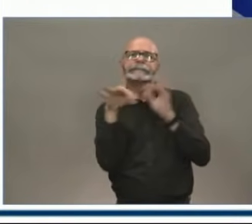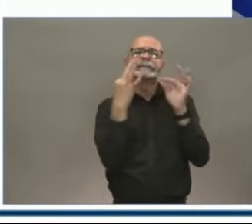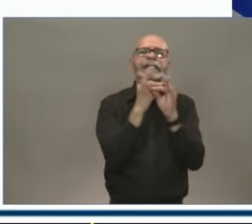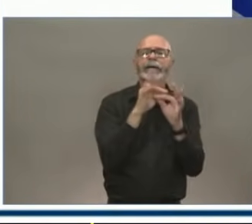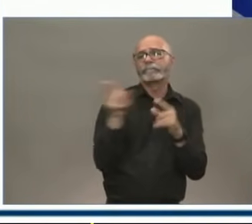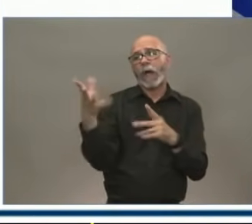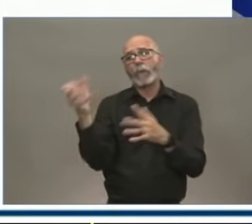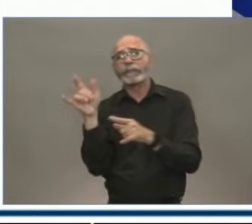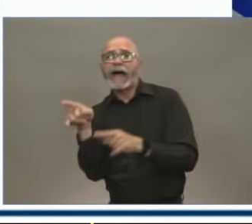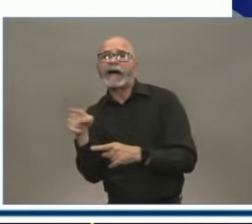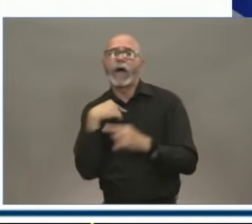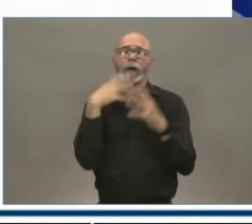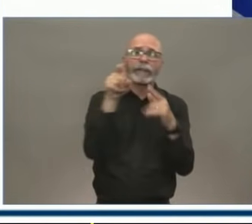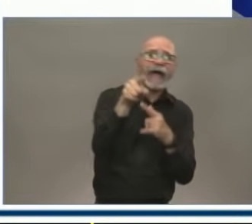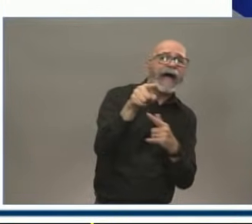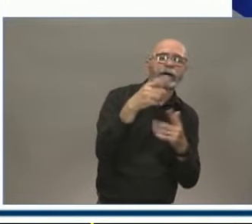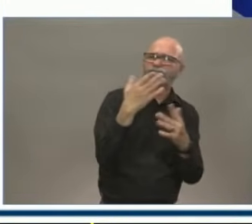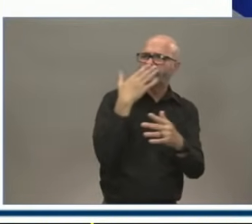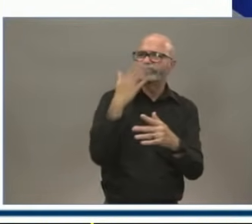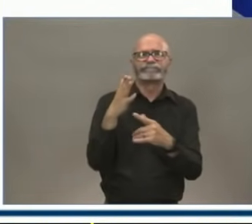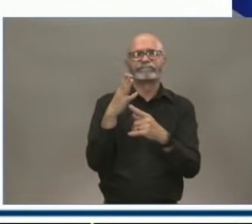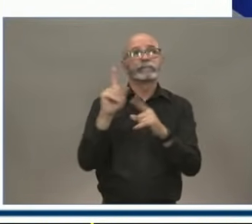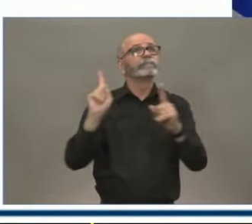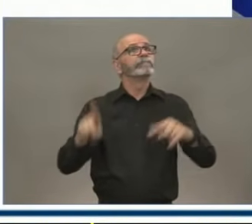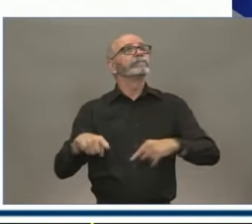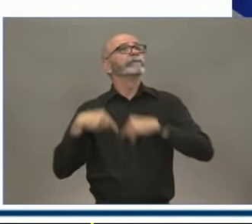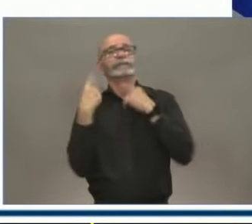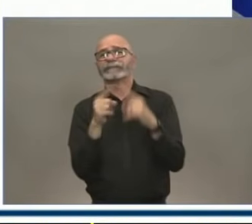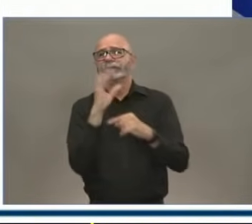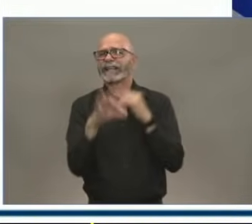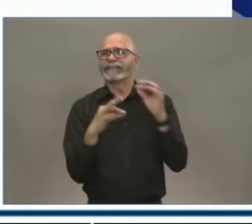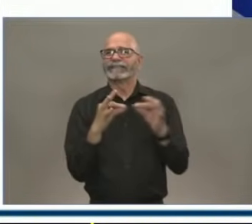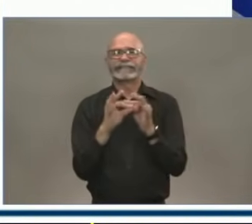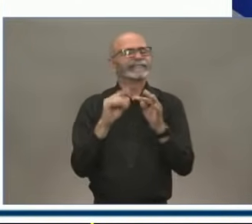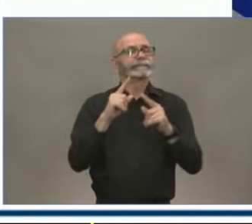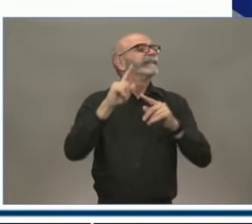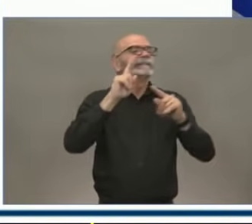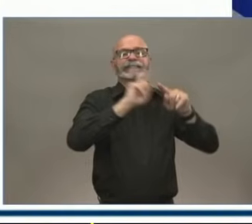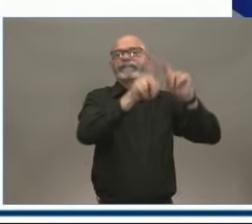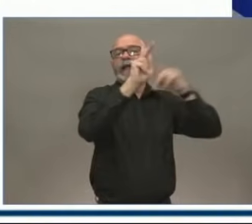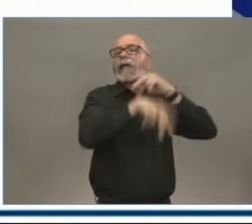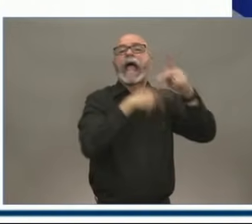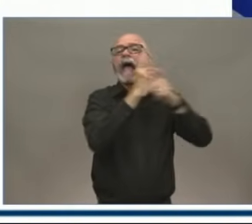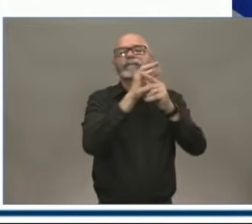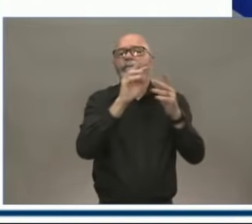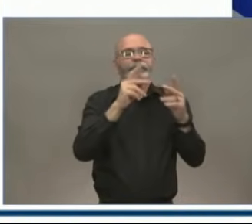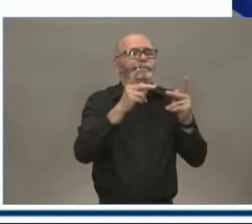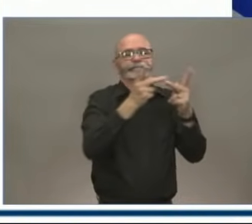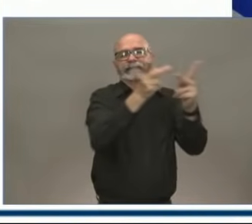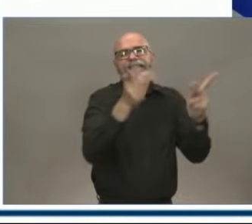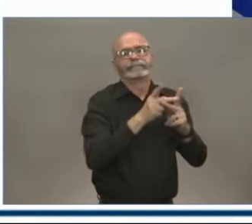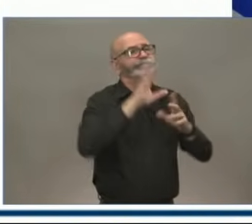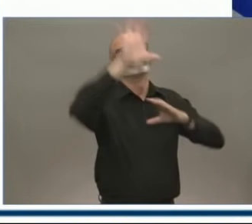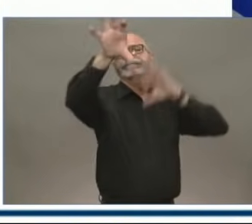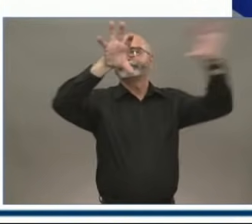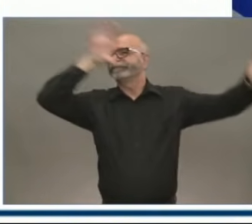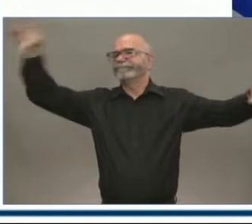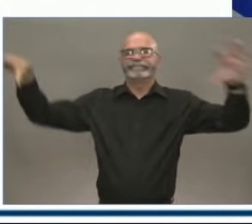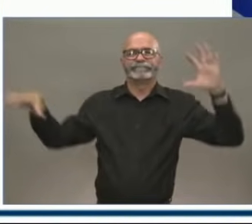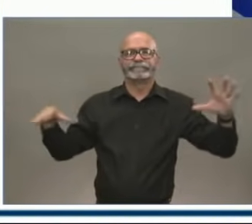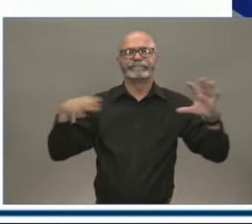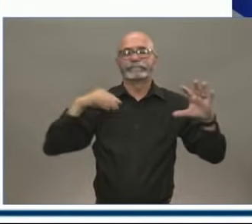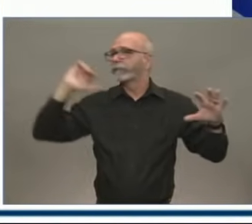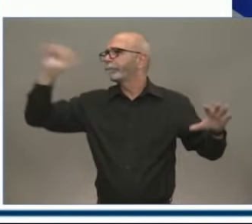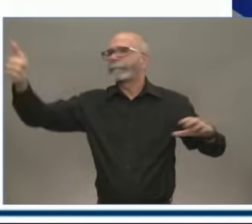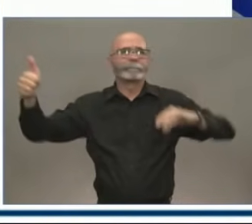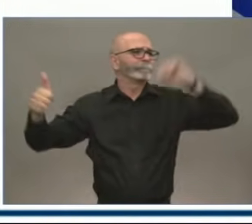continued testing model that we were using all along, where we had particular sites that were fixed in communities. We now have this pop-up site where we can actually